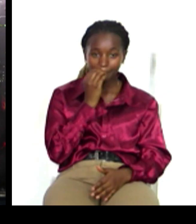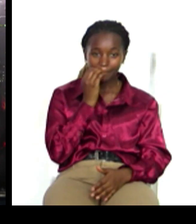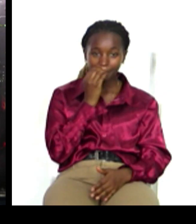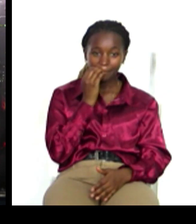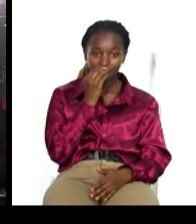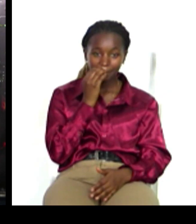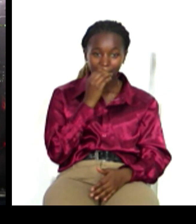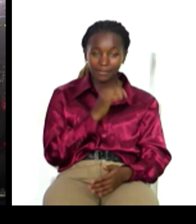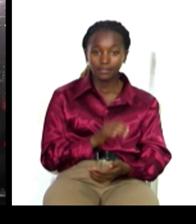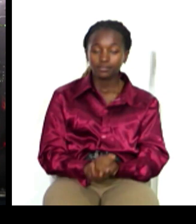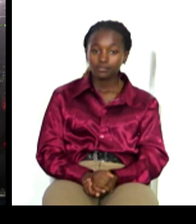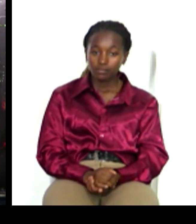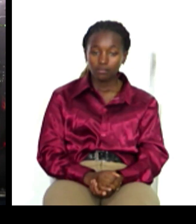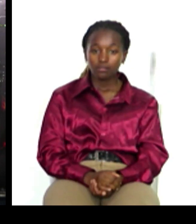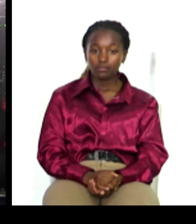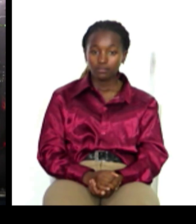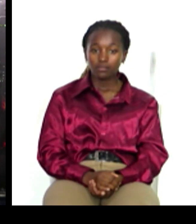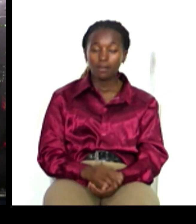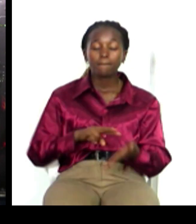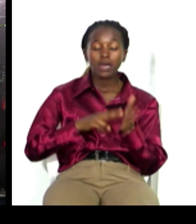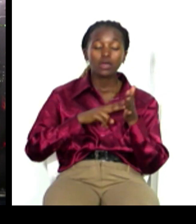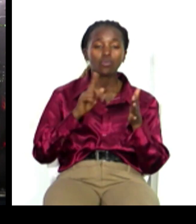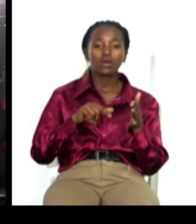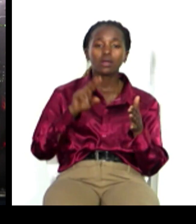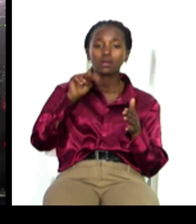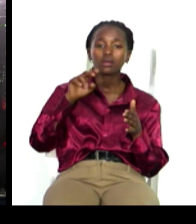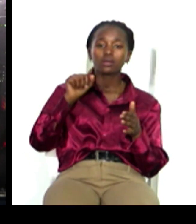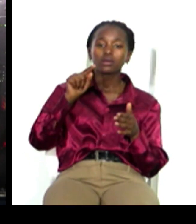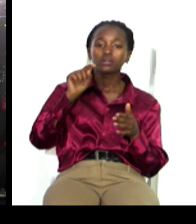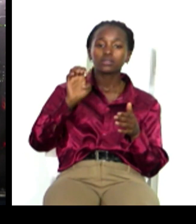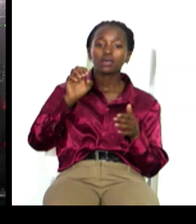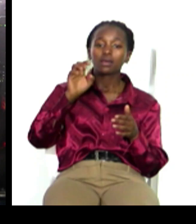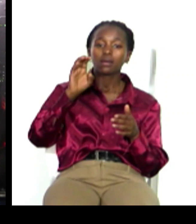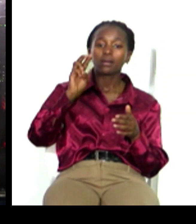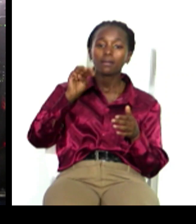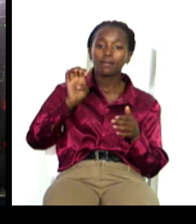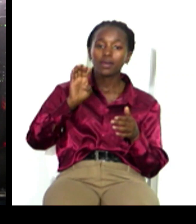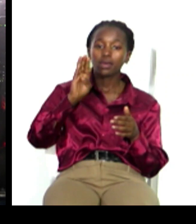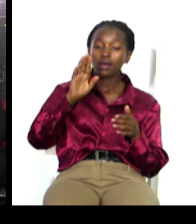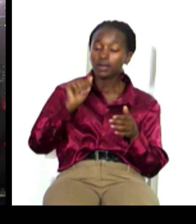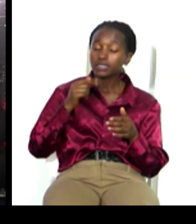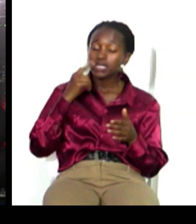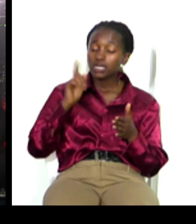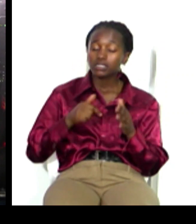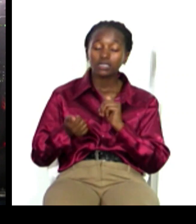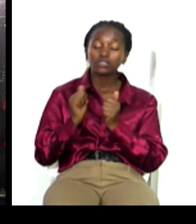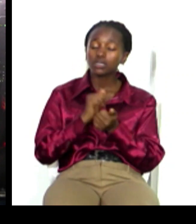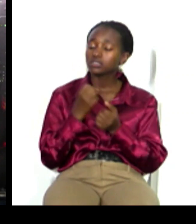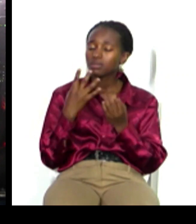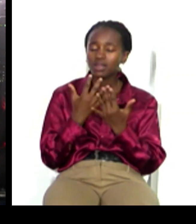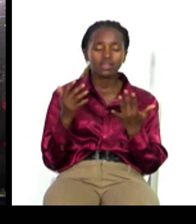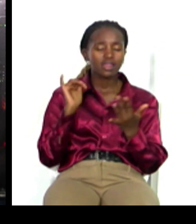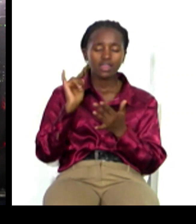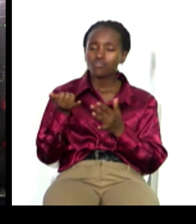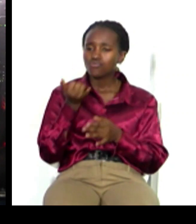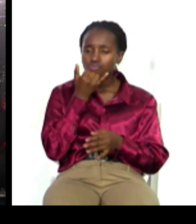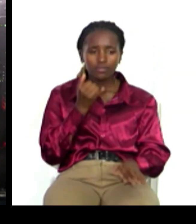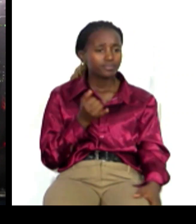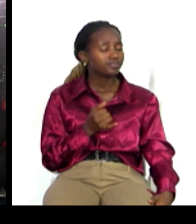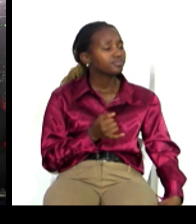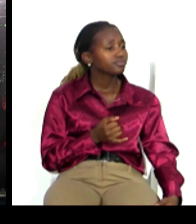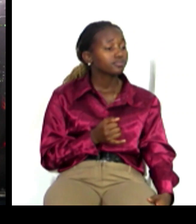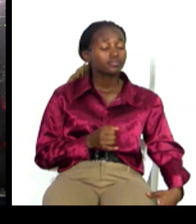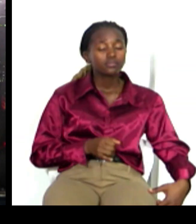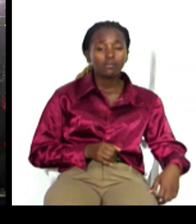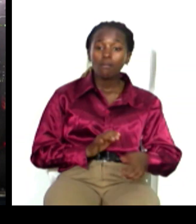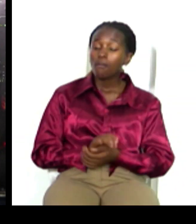you agree with what George Natembeya said? Yeah, that is something that is not going to change so many things. What exactly did George Natembeya say?